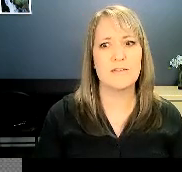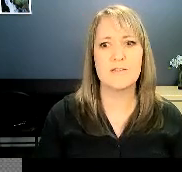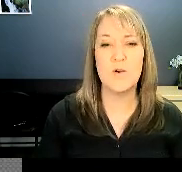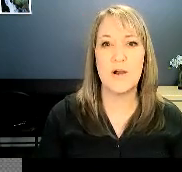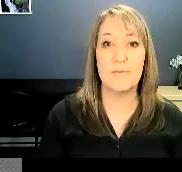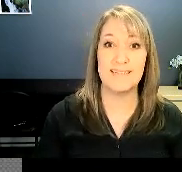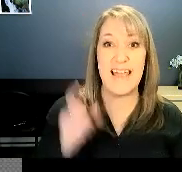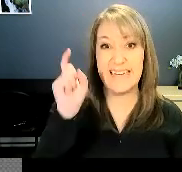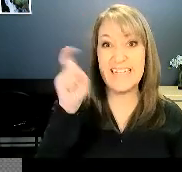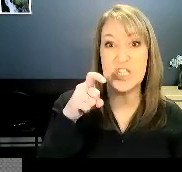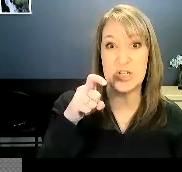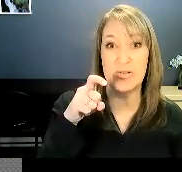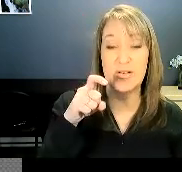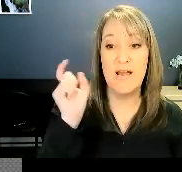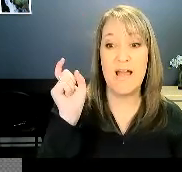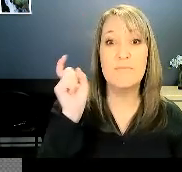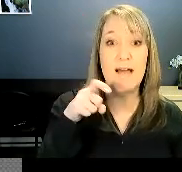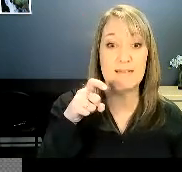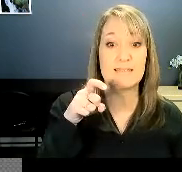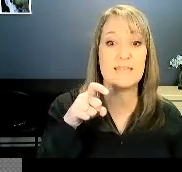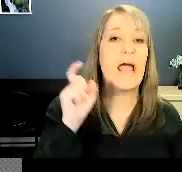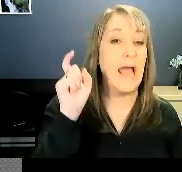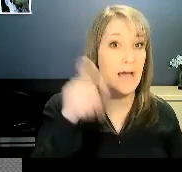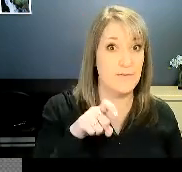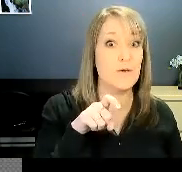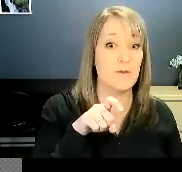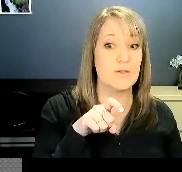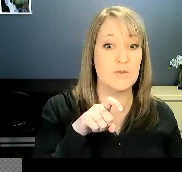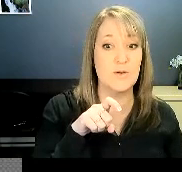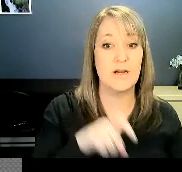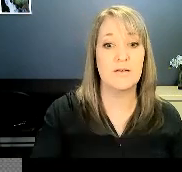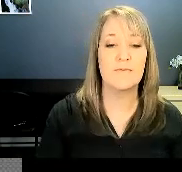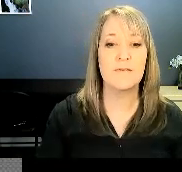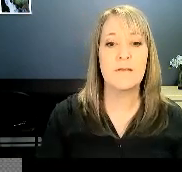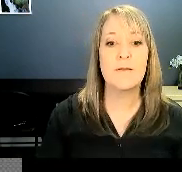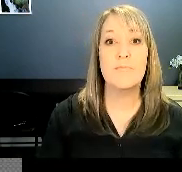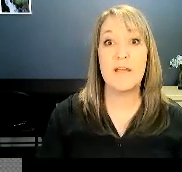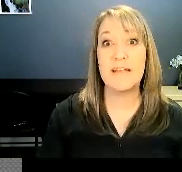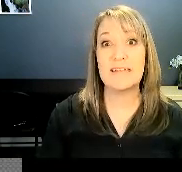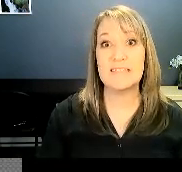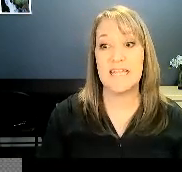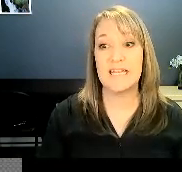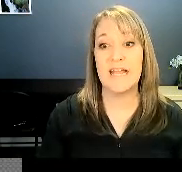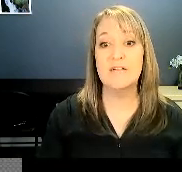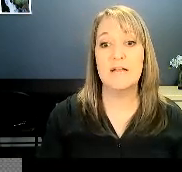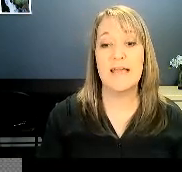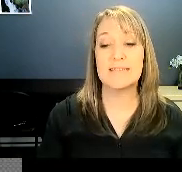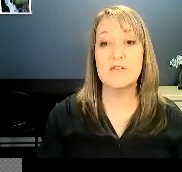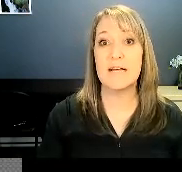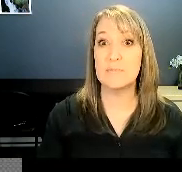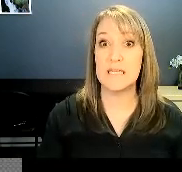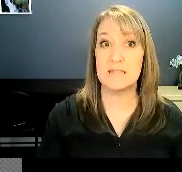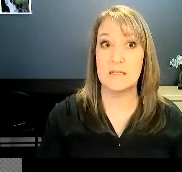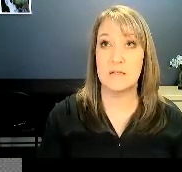going to the store. It means I need to. I must. I have to go to the store. Mary has taken an